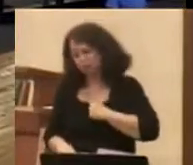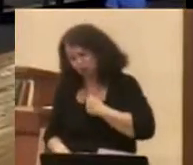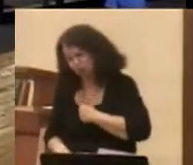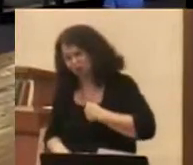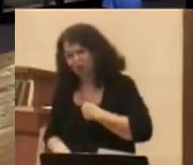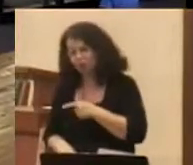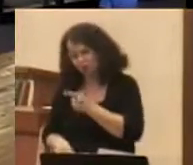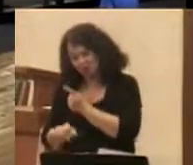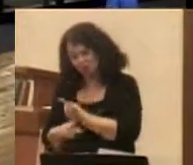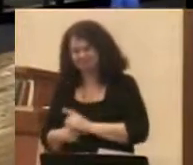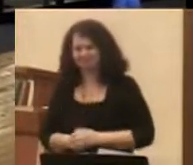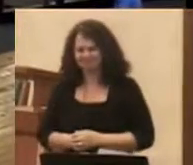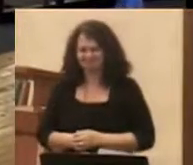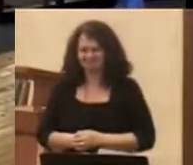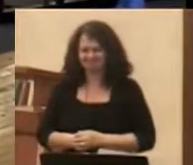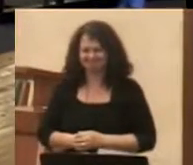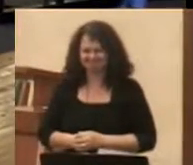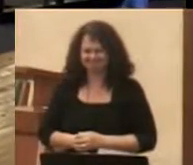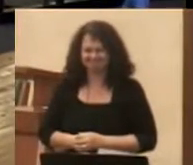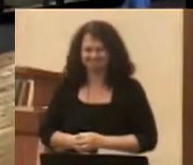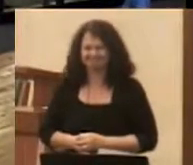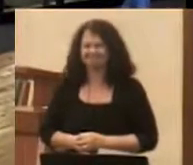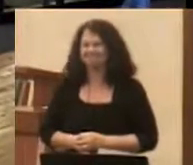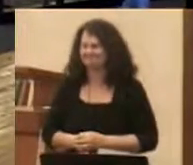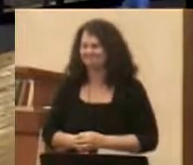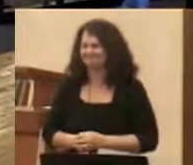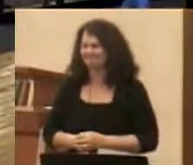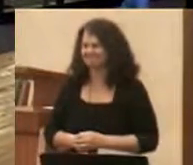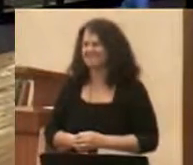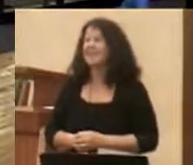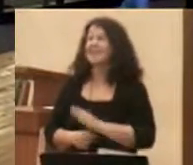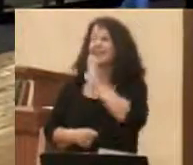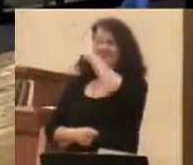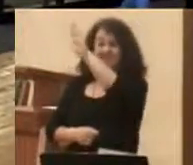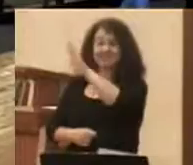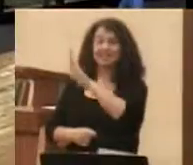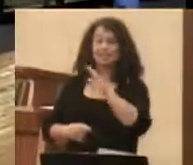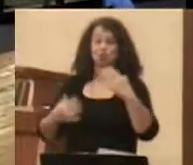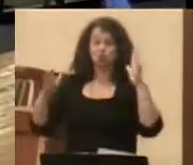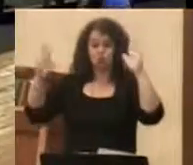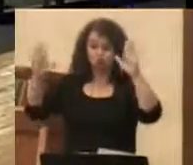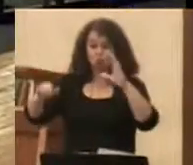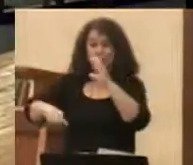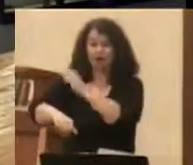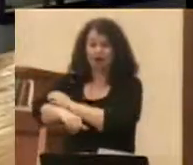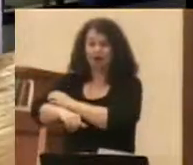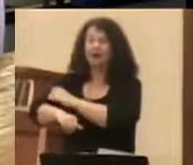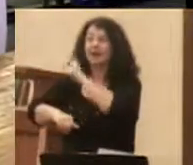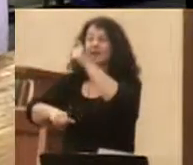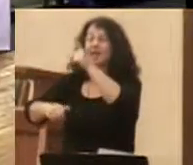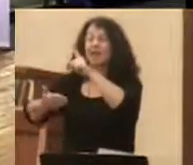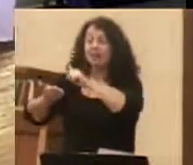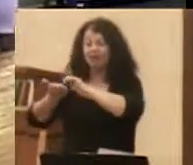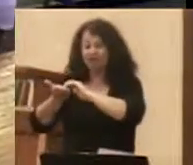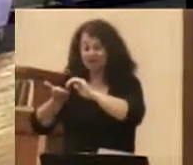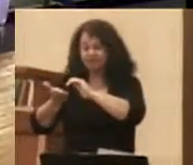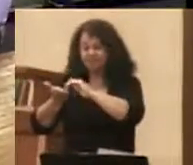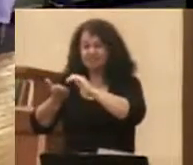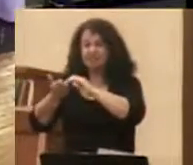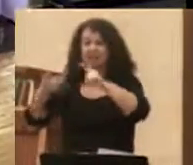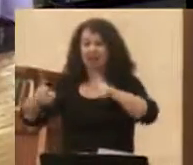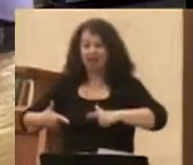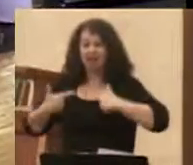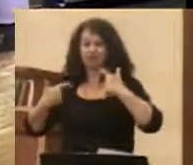right? But what are those superpowers? Forgiveness, life, and salvation. For where there is forgiveness